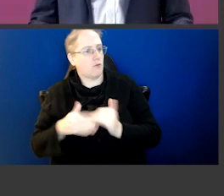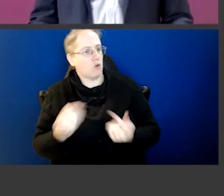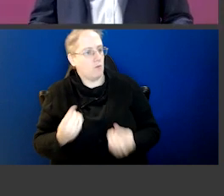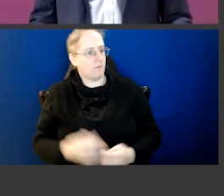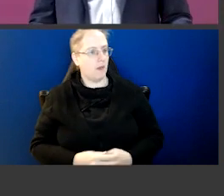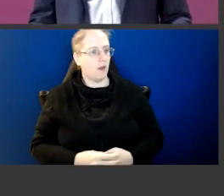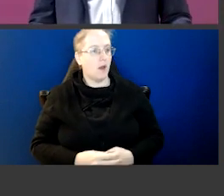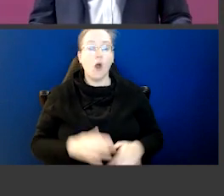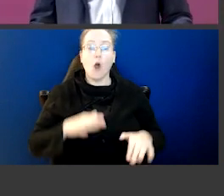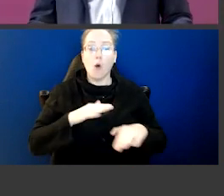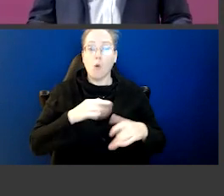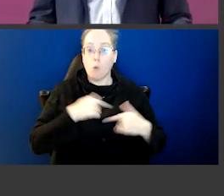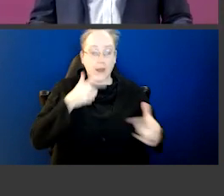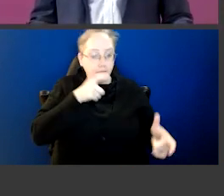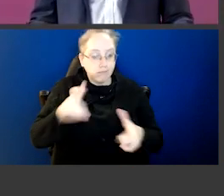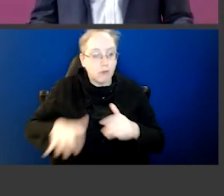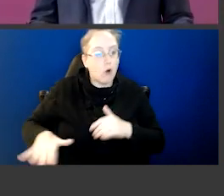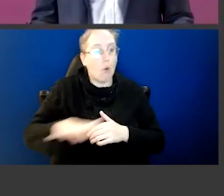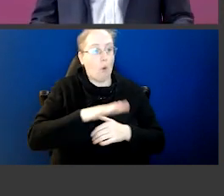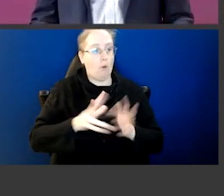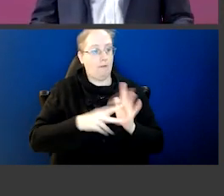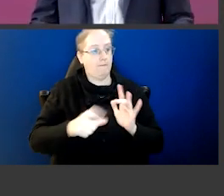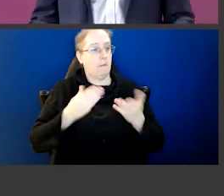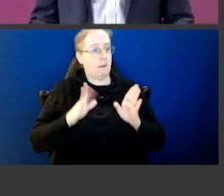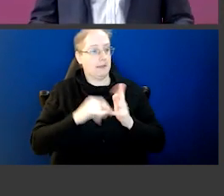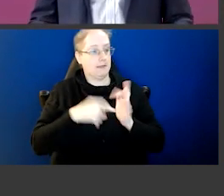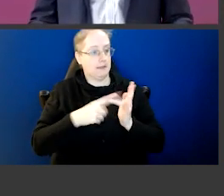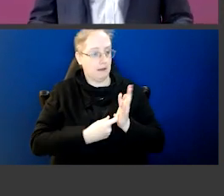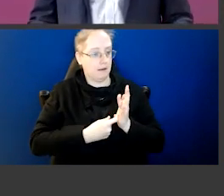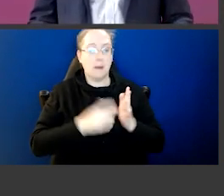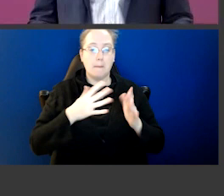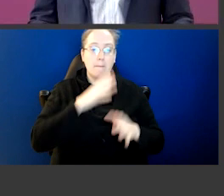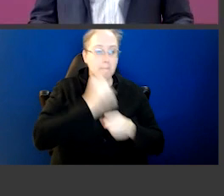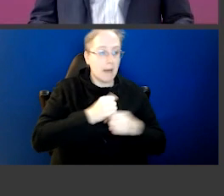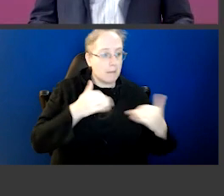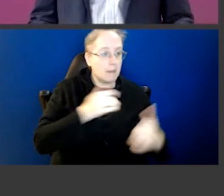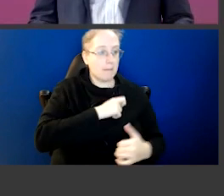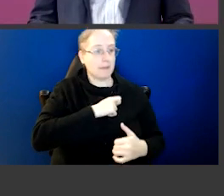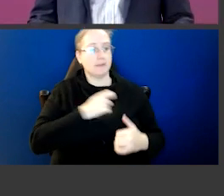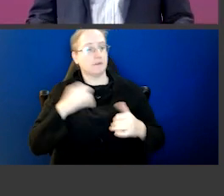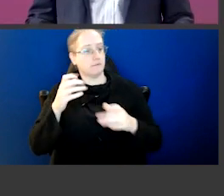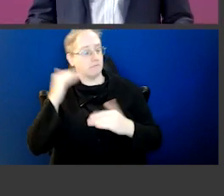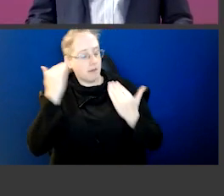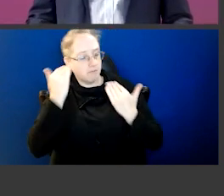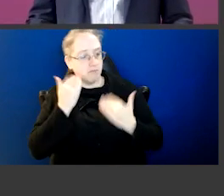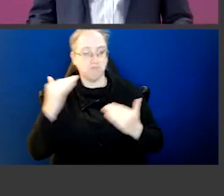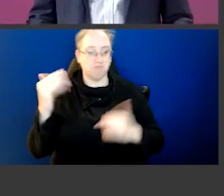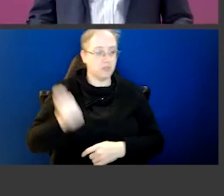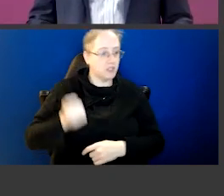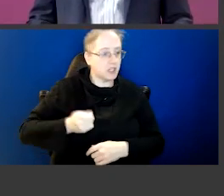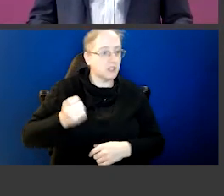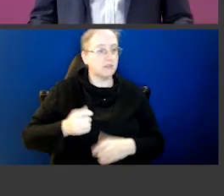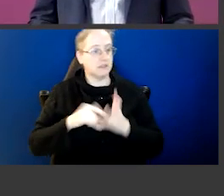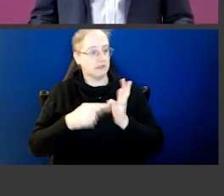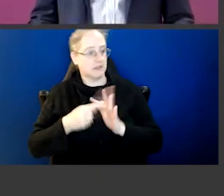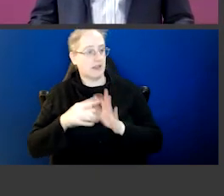Victorian public sector, including members of Parliament, the judiciary, police, state and local government. So this adds up to